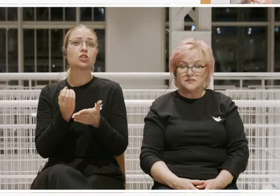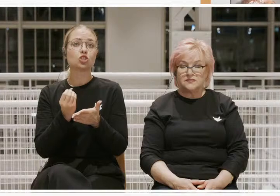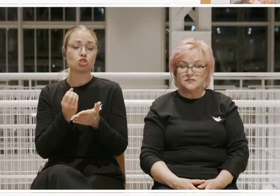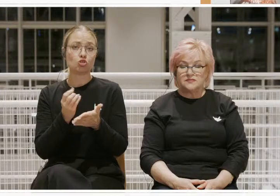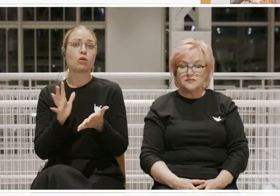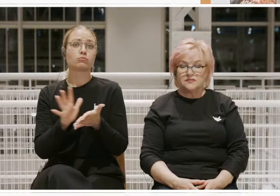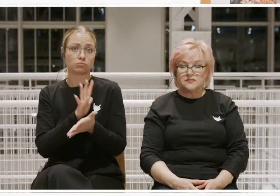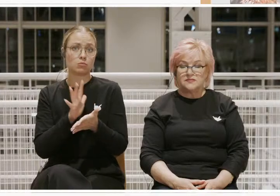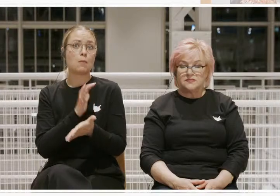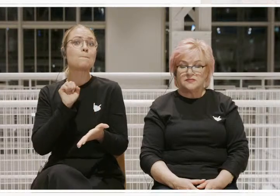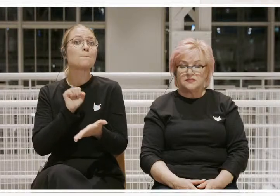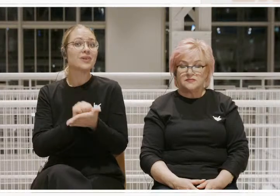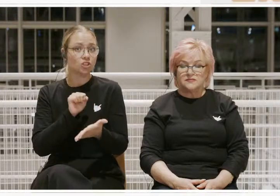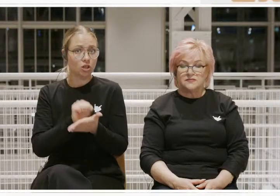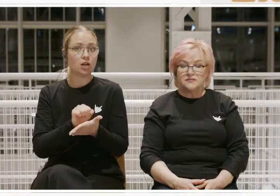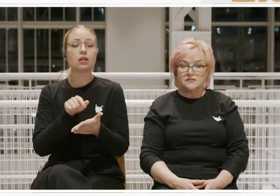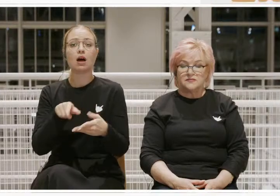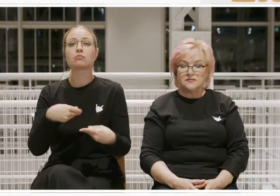through the website,